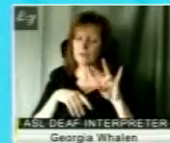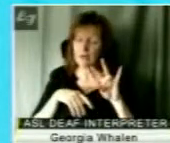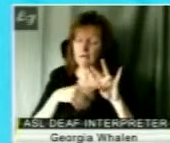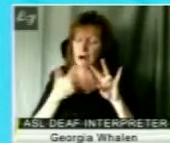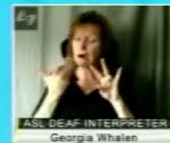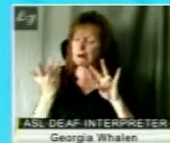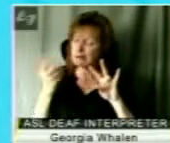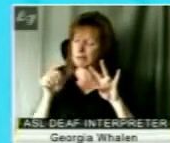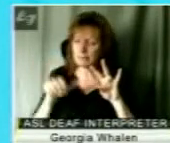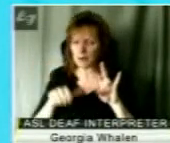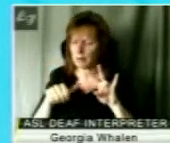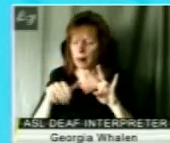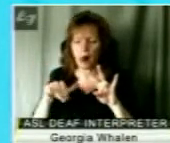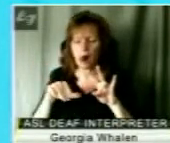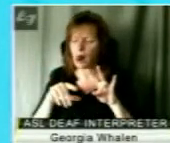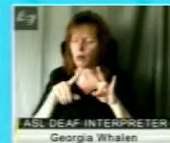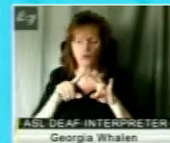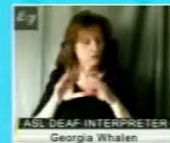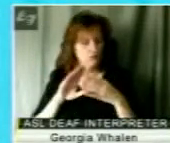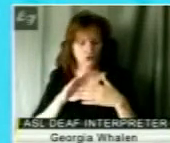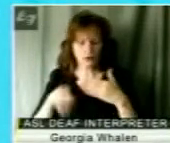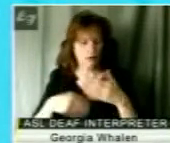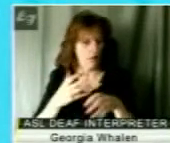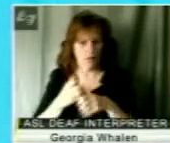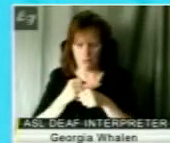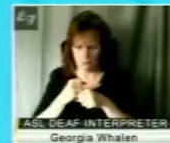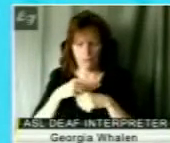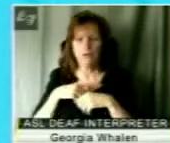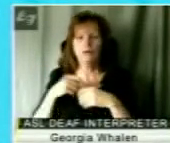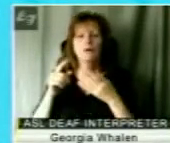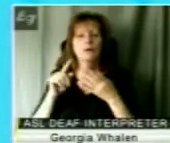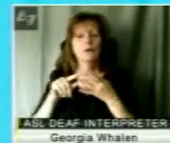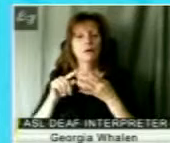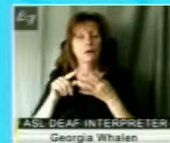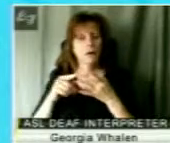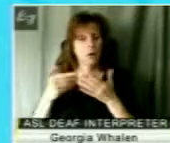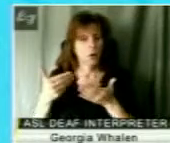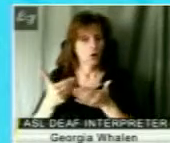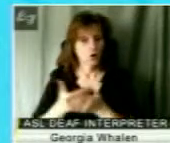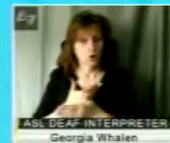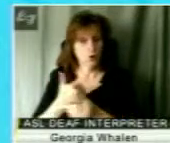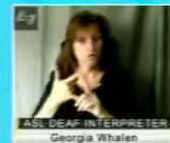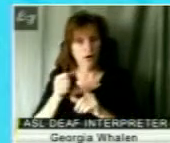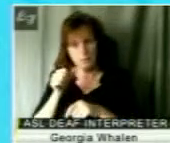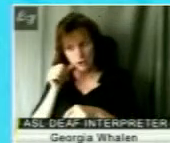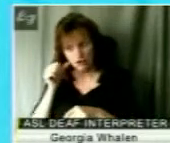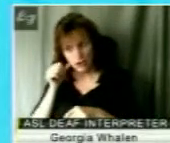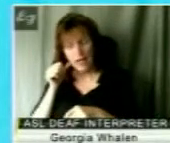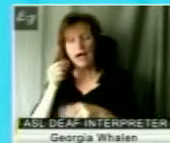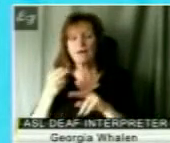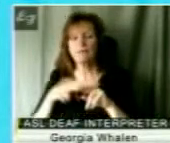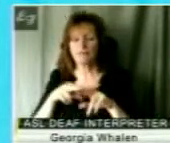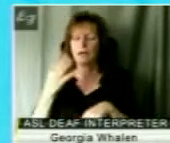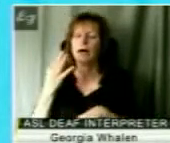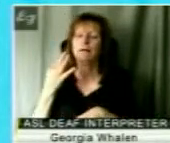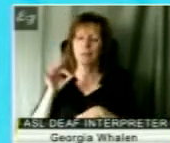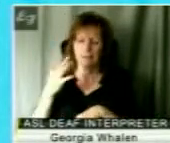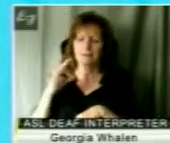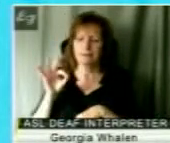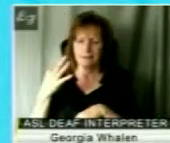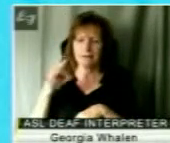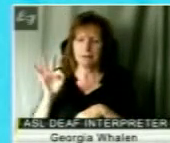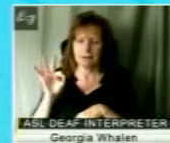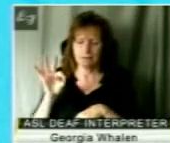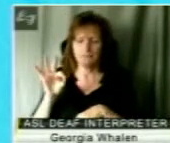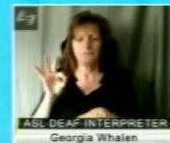probable. The concern here is that's an increase of 19 new cases from yesterday. And so we've been talking this past week about